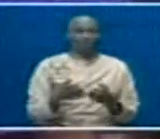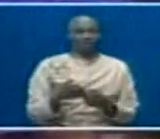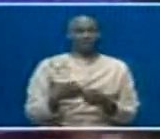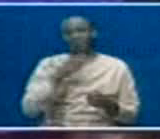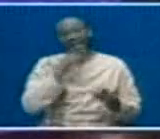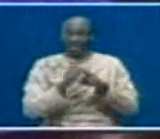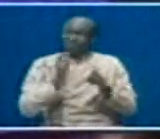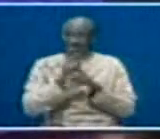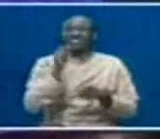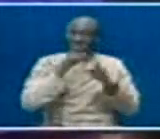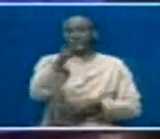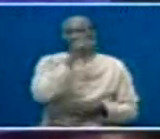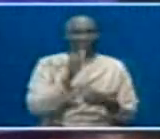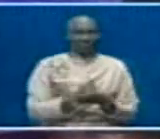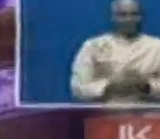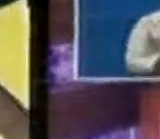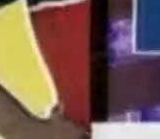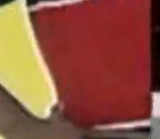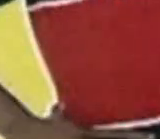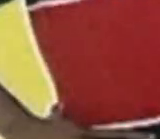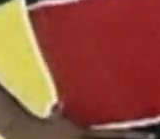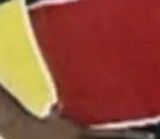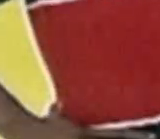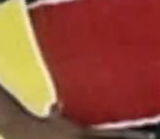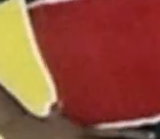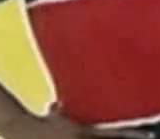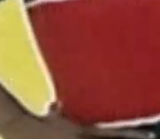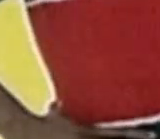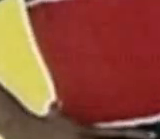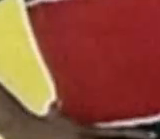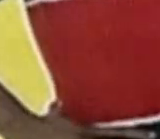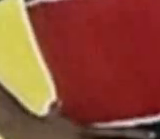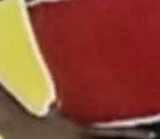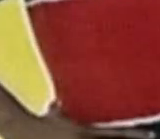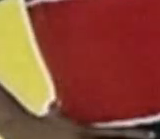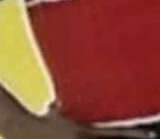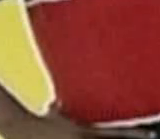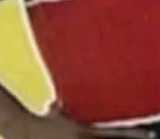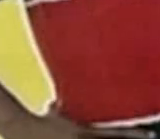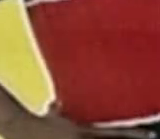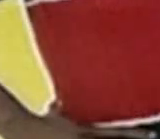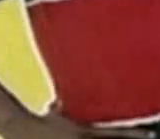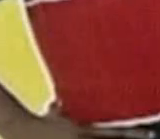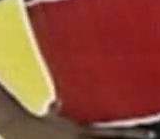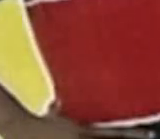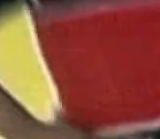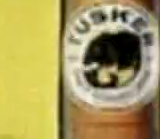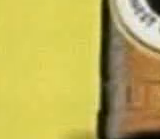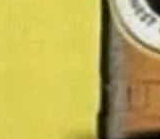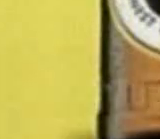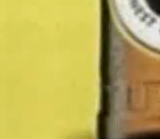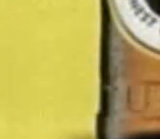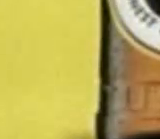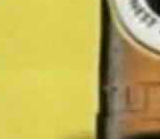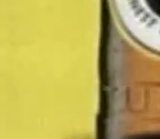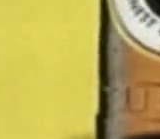Adugu, yeah. You got that, huh? I got that. Dugu Adugu. I like that. Okay, well. Is that like my brother from another